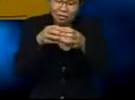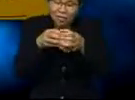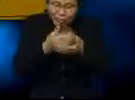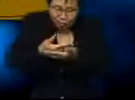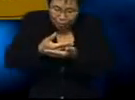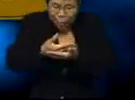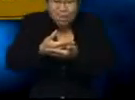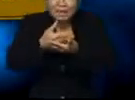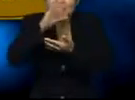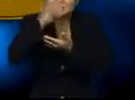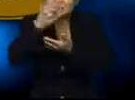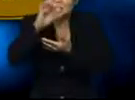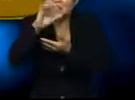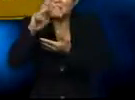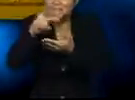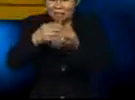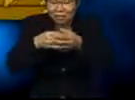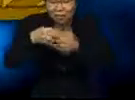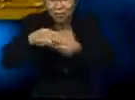out.